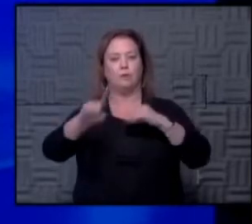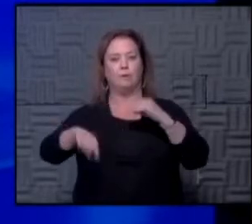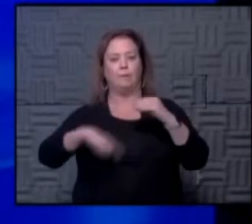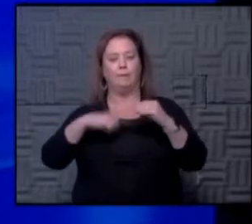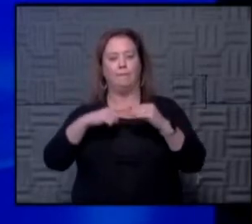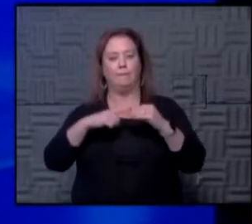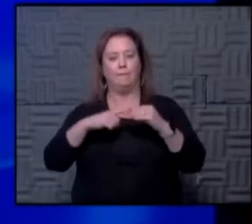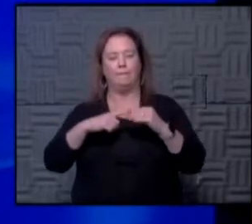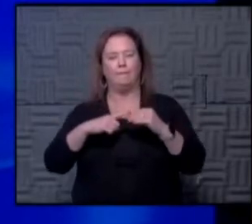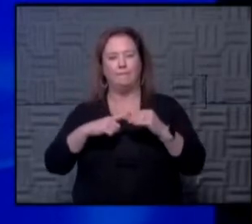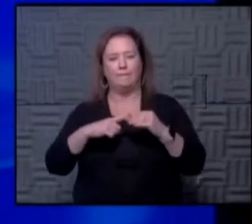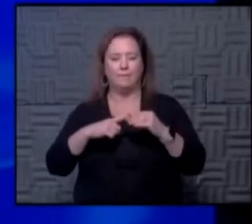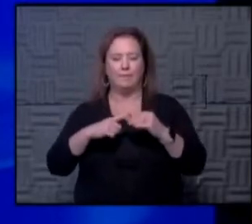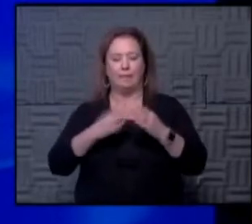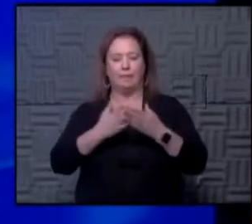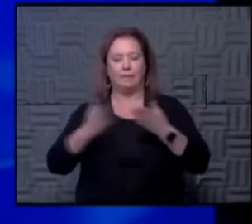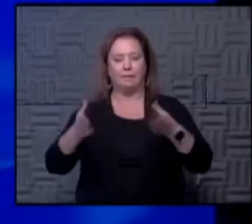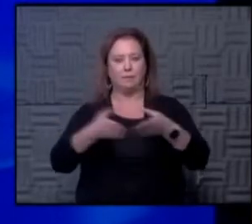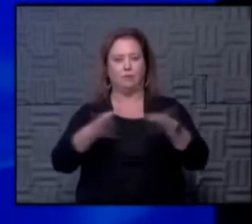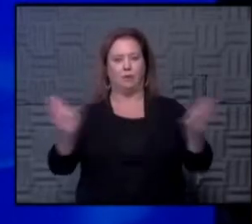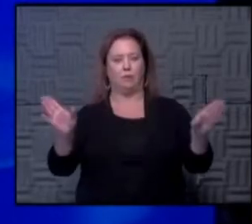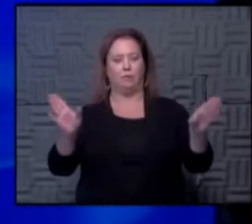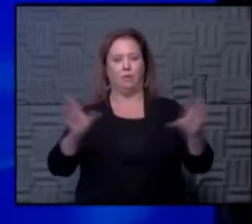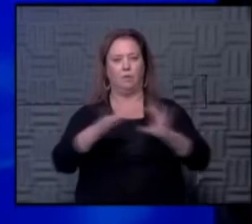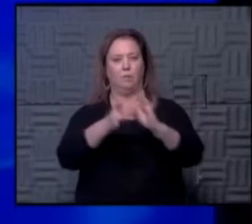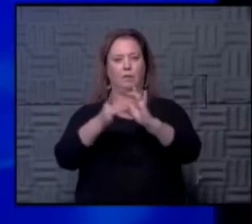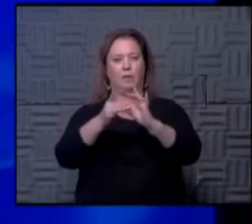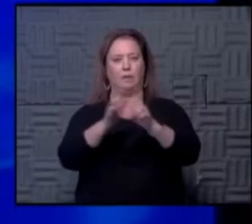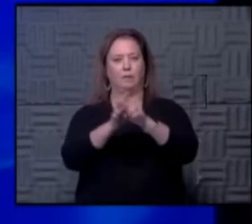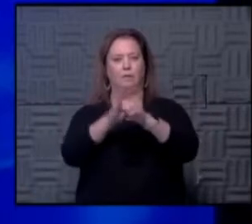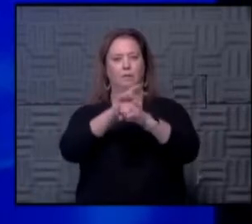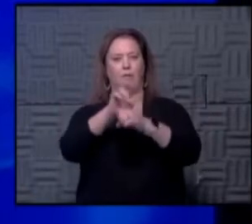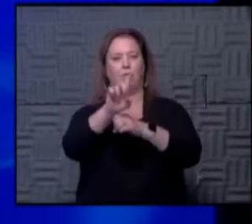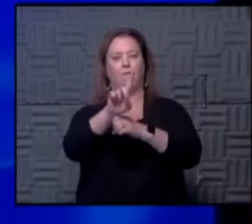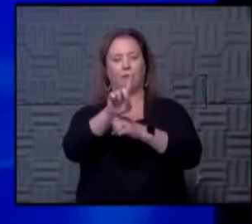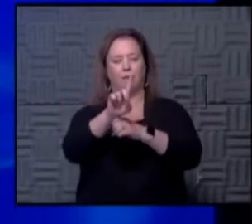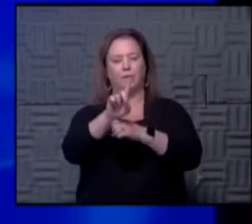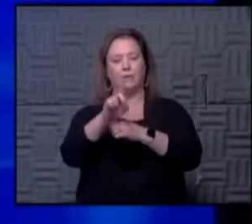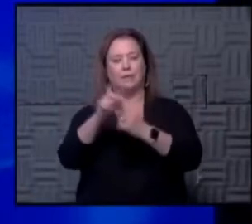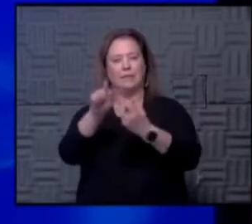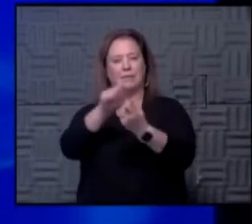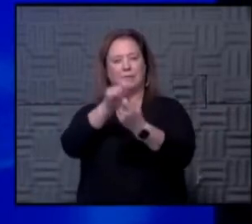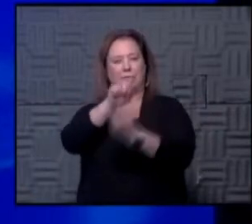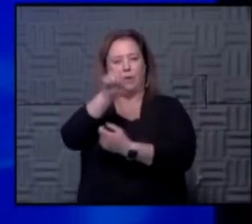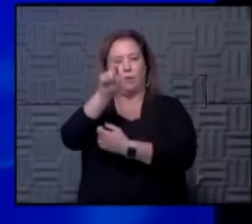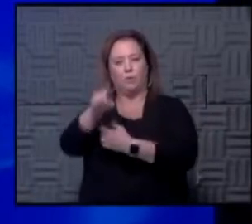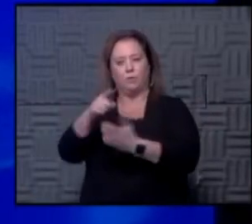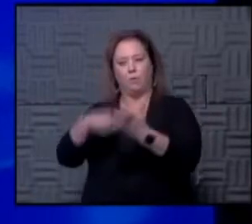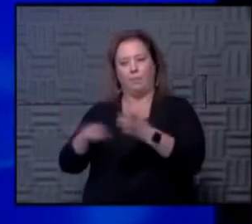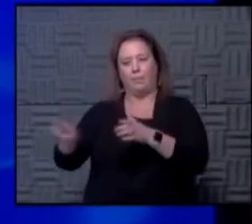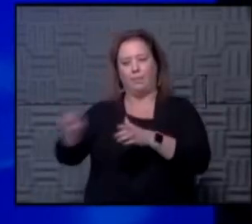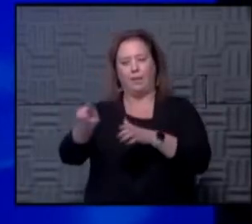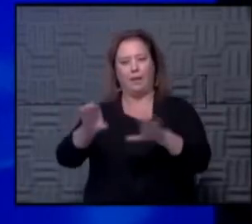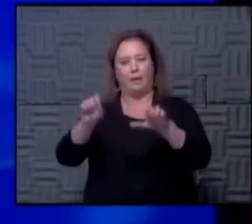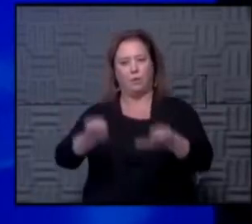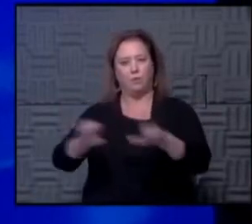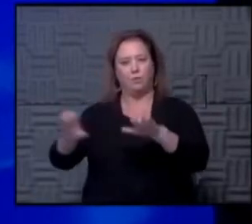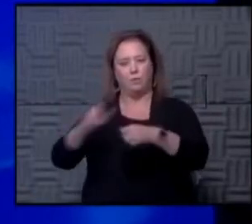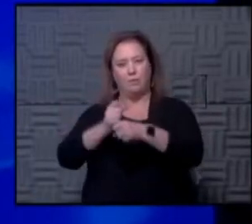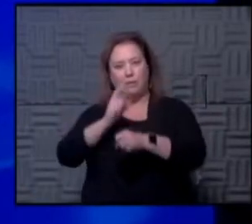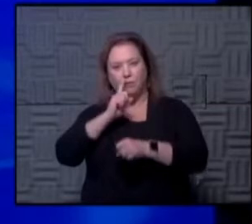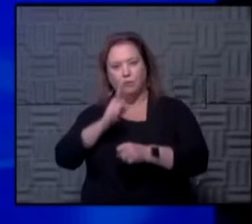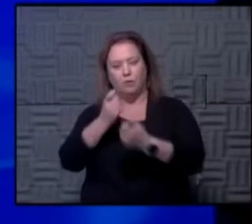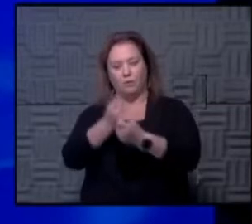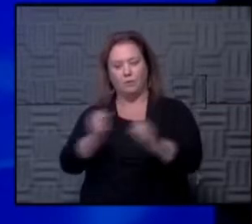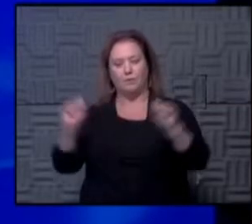about sort of things in general related to COVID, but some specific questions that they had about what they could do to make sure that